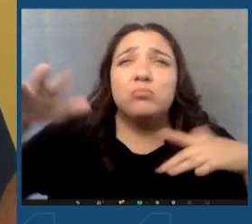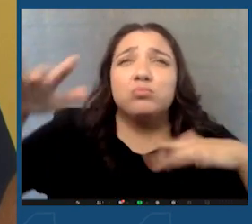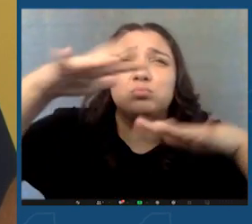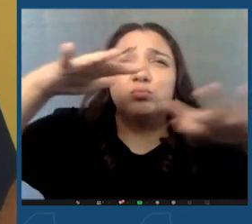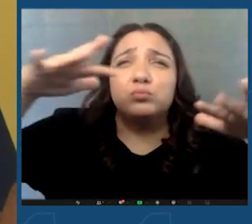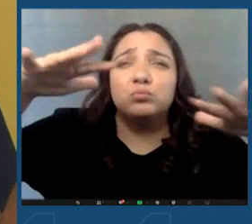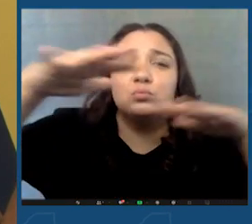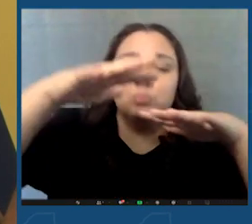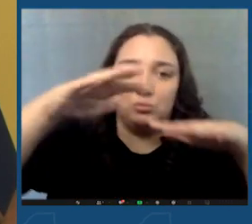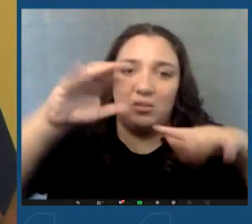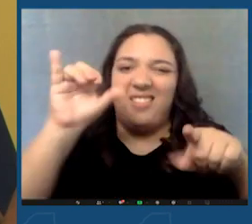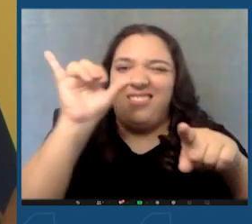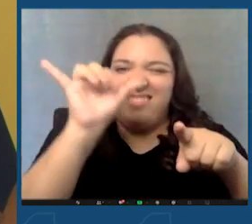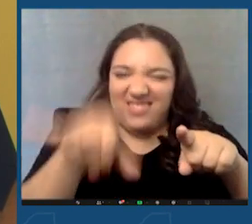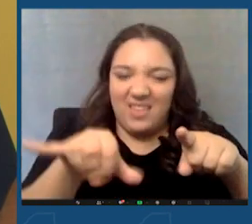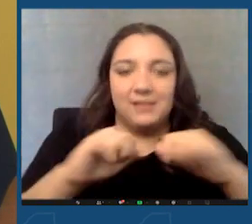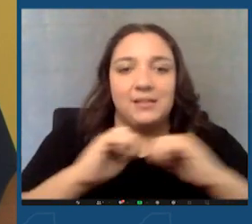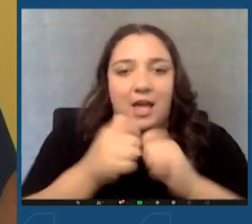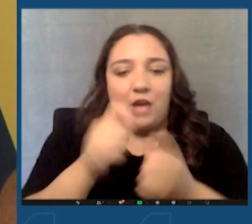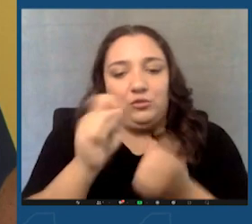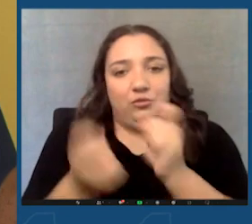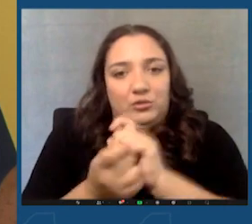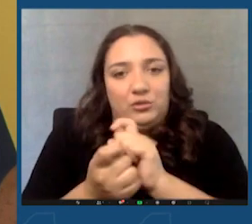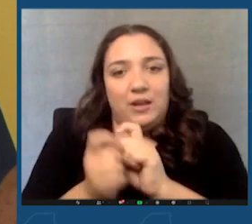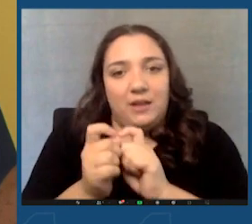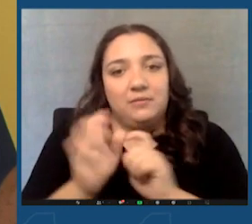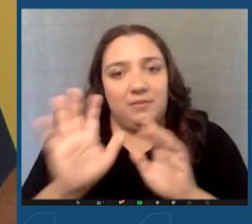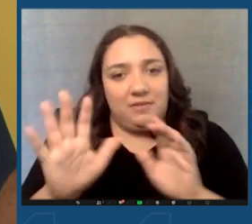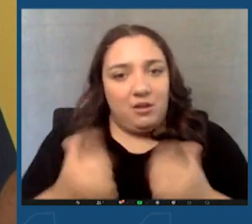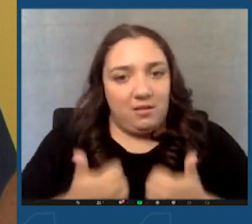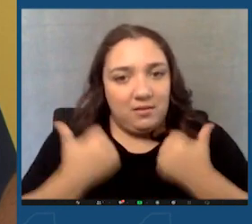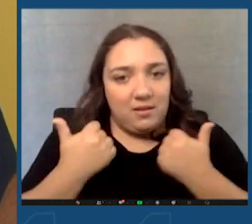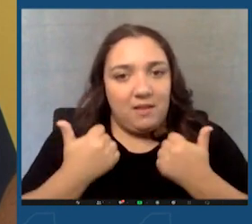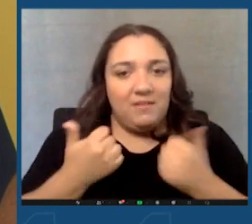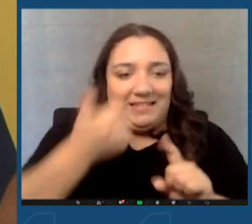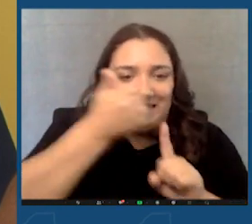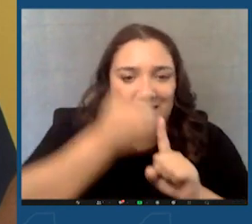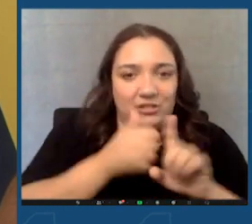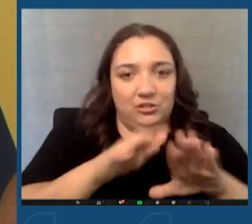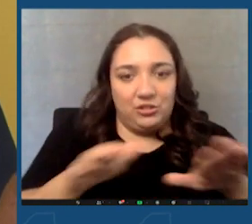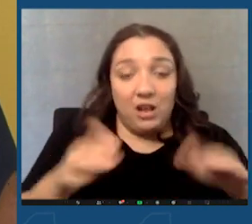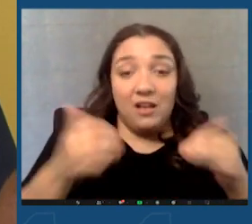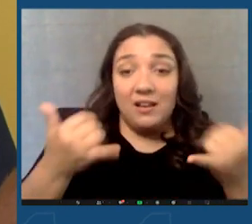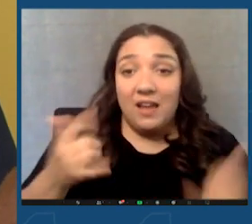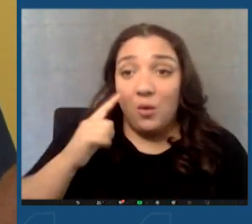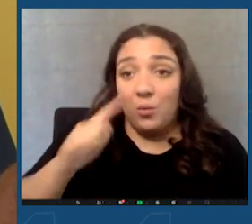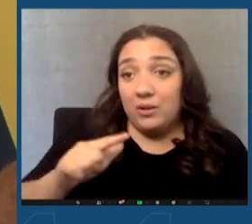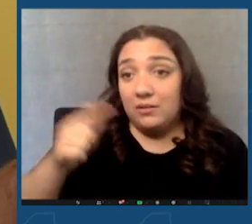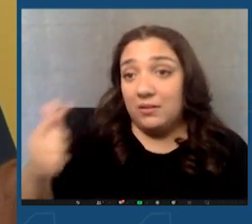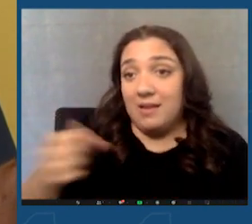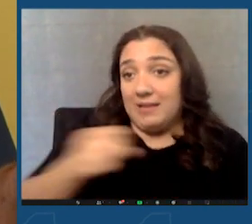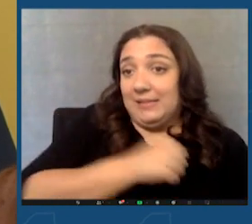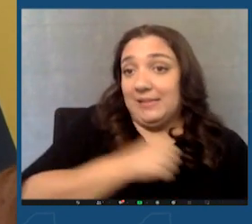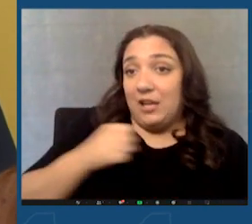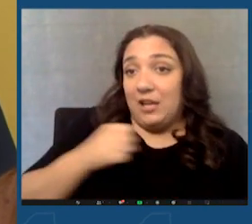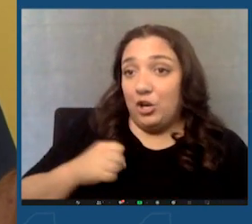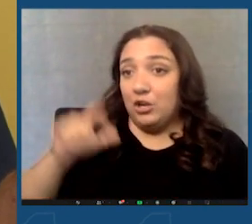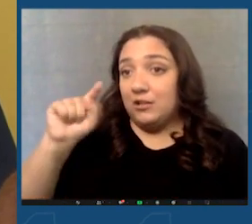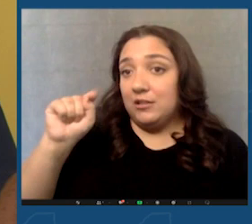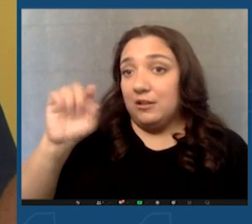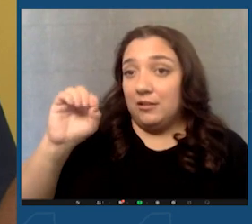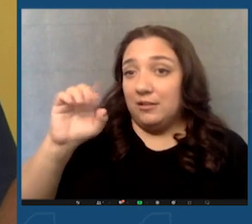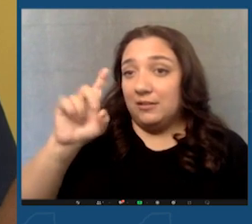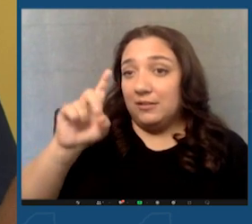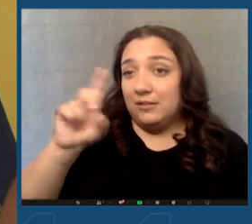you change lives, one child at a time. And with that, I'd like to bring up Senator Todd Kaminsky, who's been a real champion for families